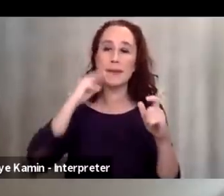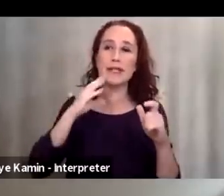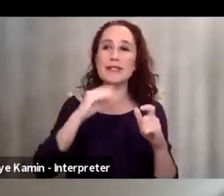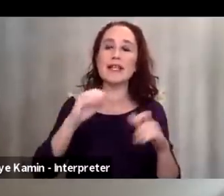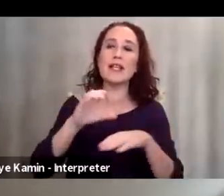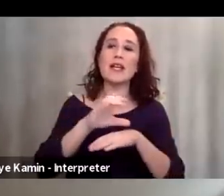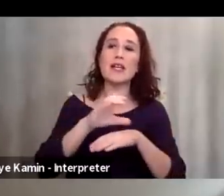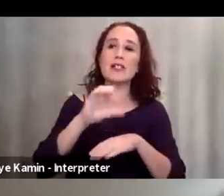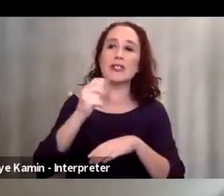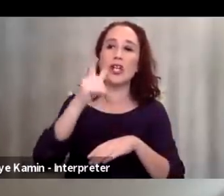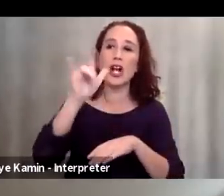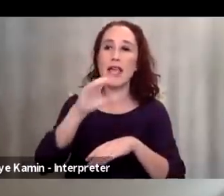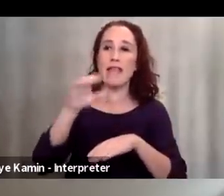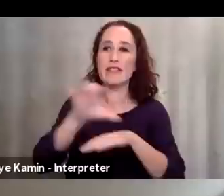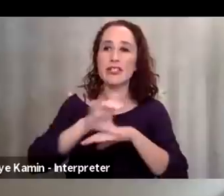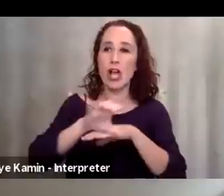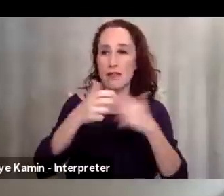like, you know, like